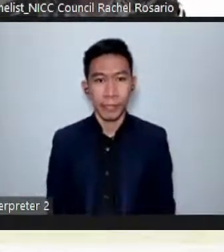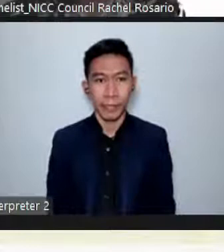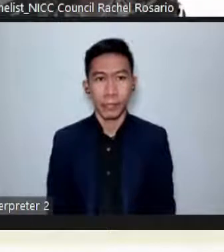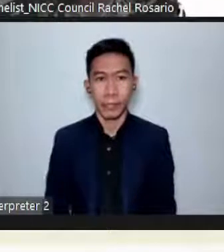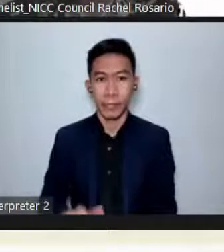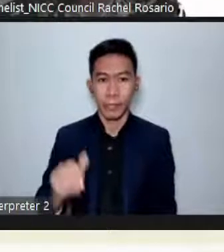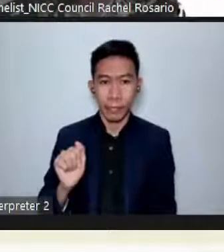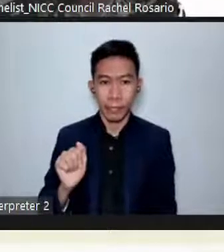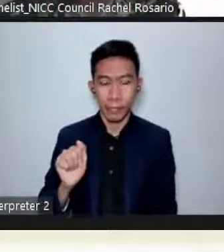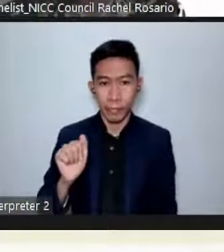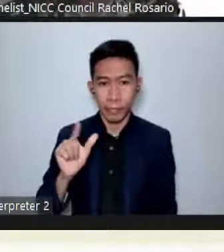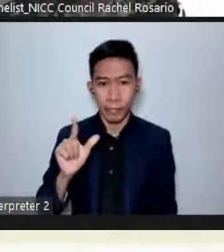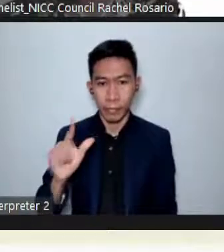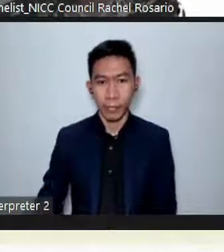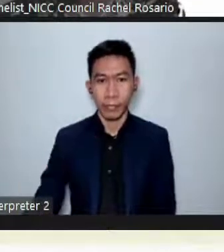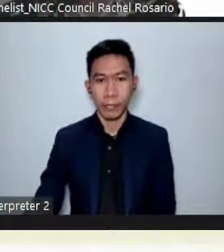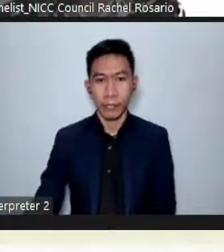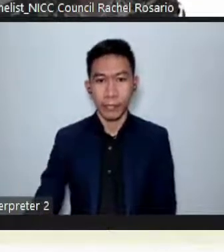Alison?